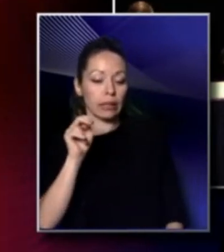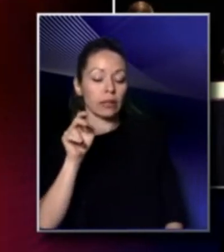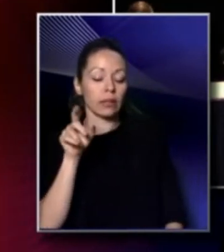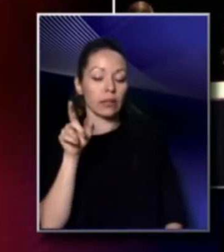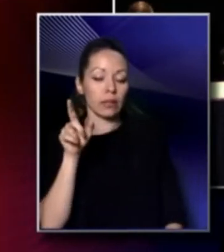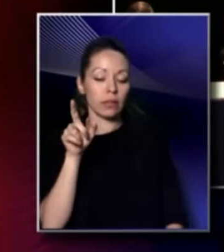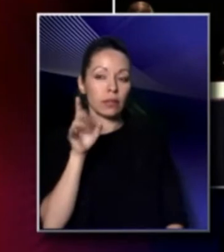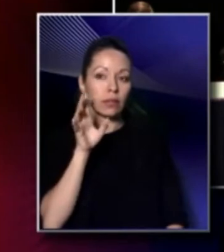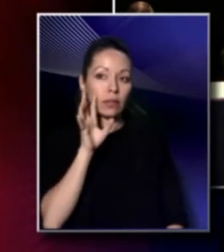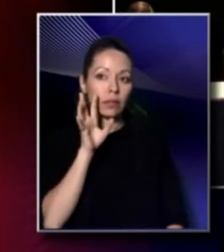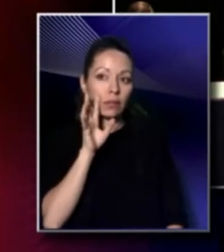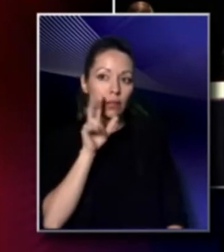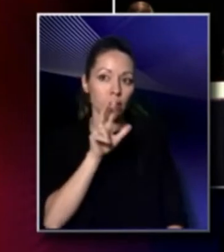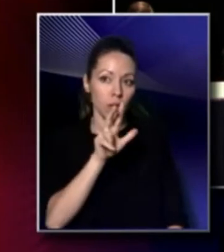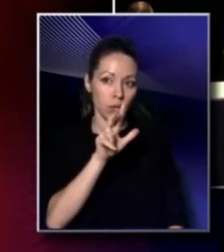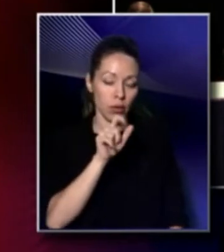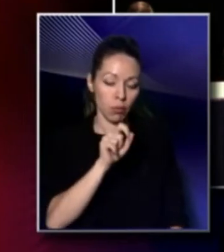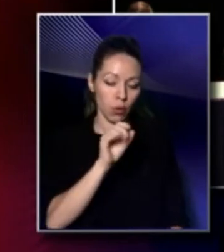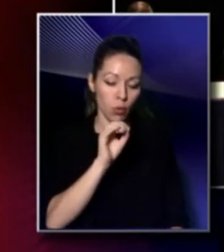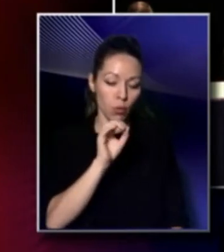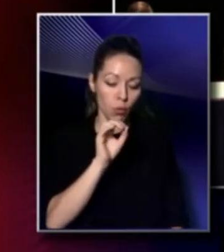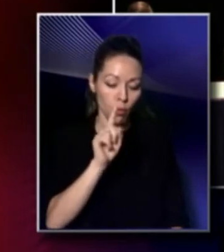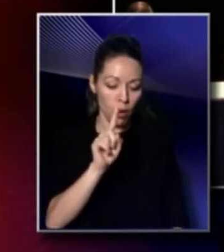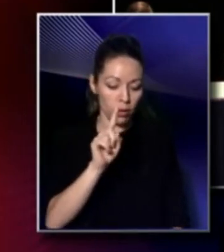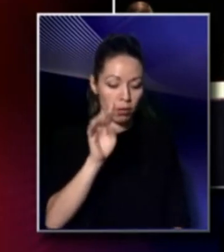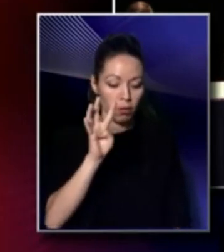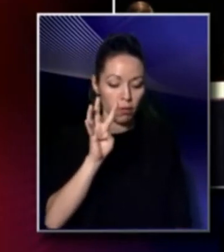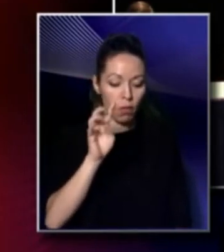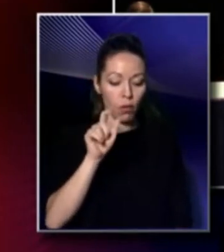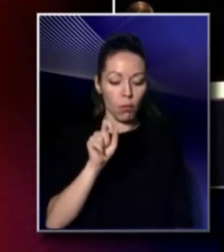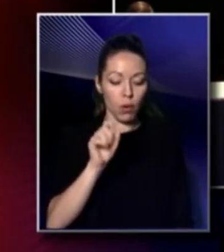the 3.01, 4.01, 6.02, and 6.03.